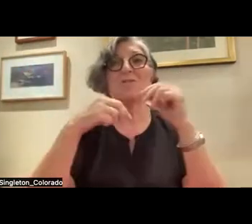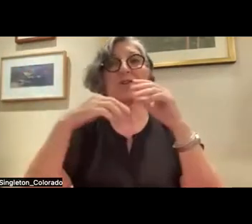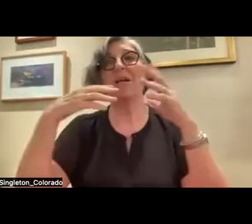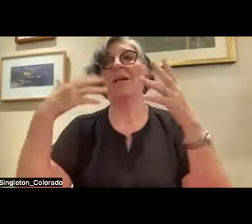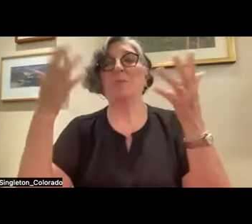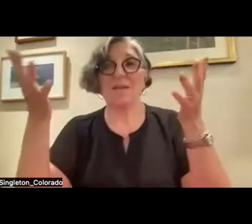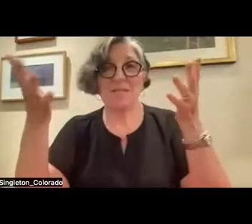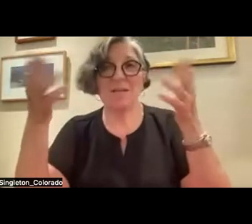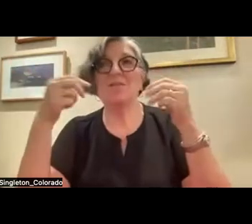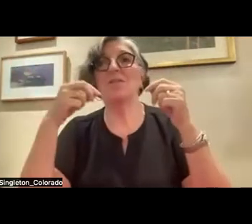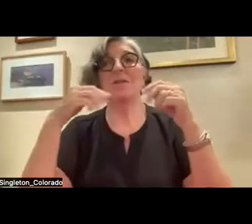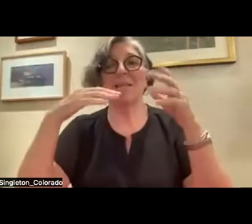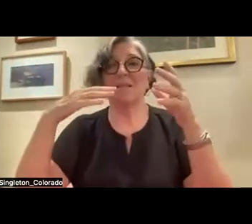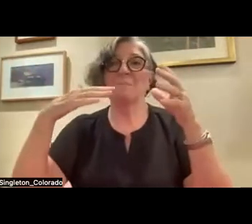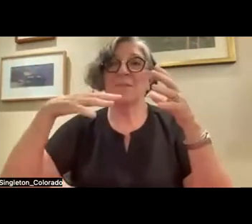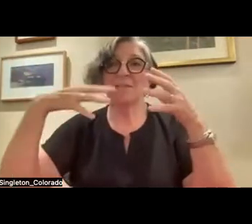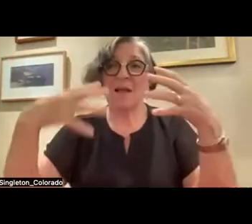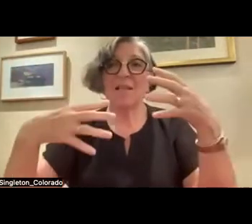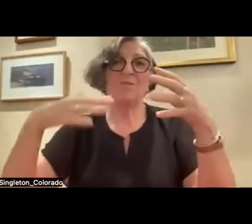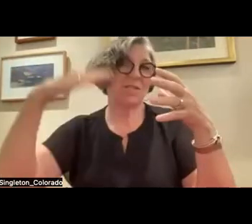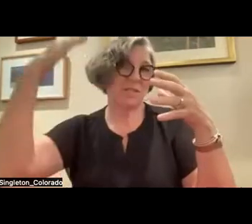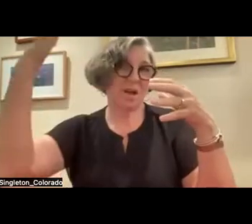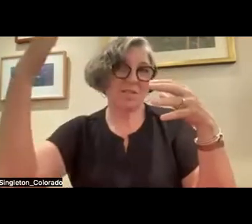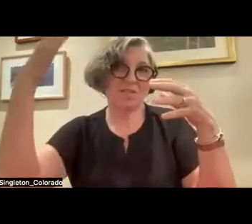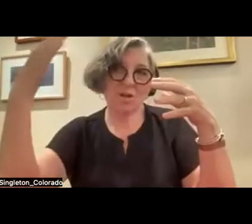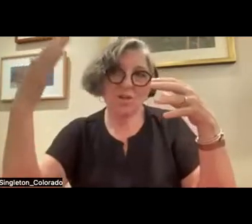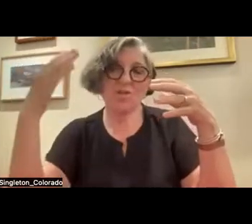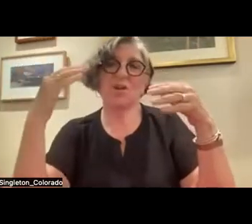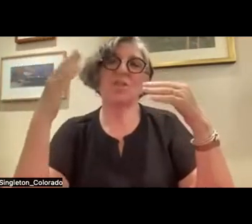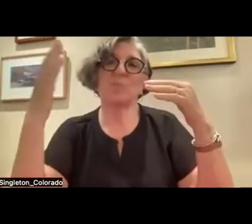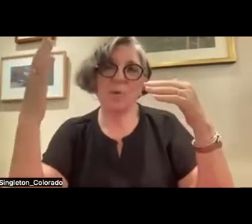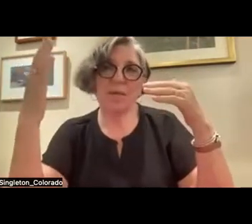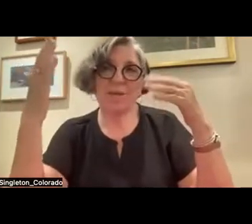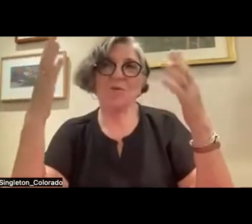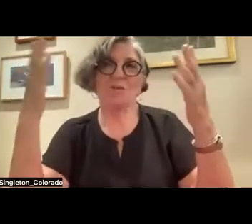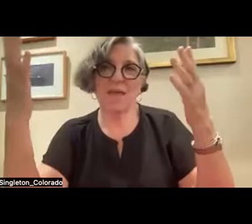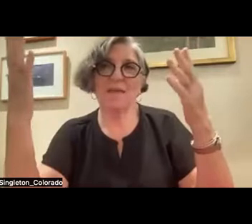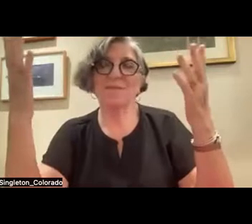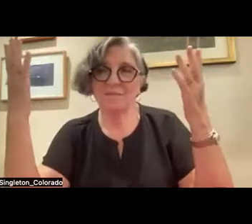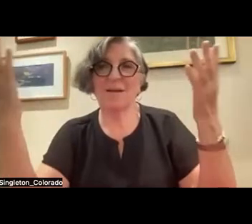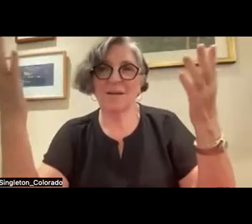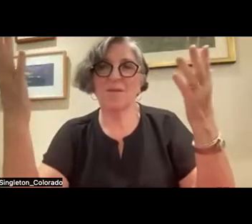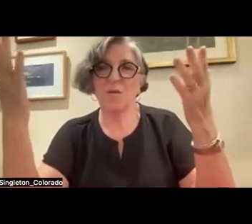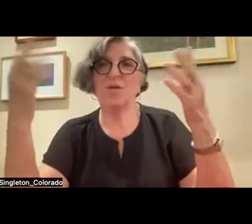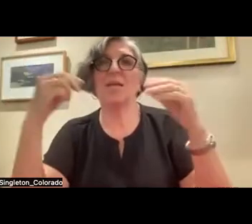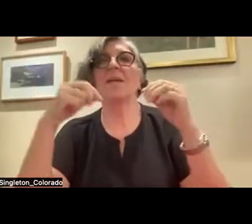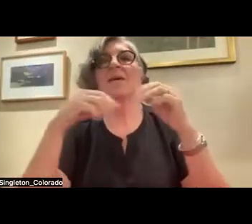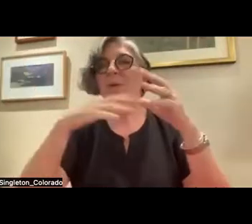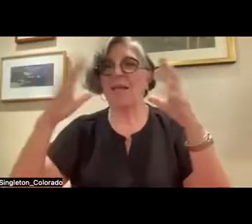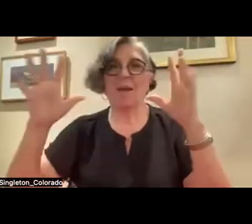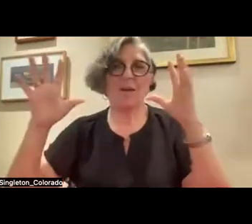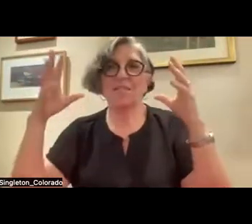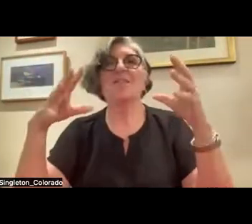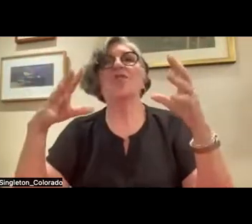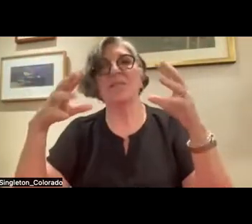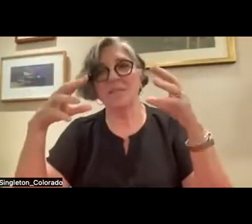Language user, what that tells you is that the sign languages is not structured on the spoken language of that community, but